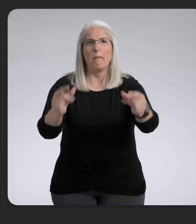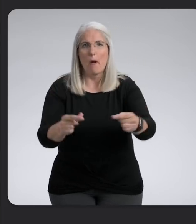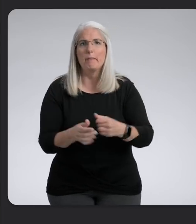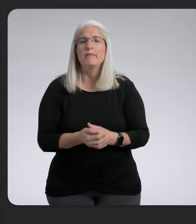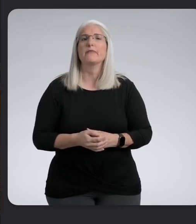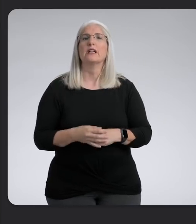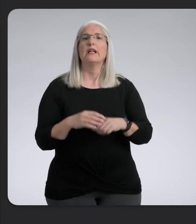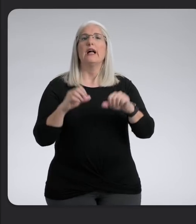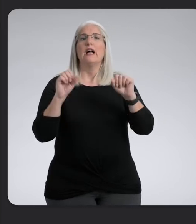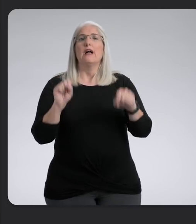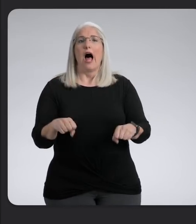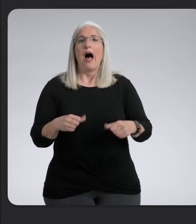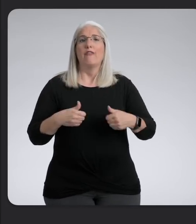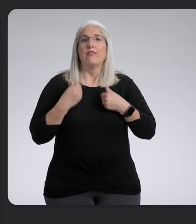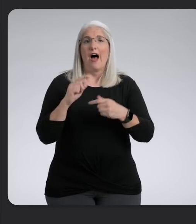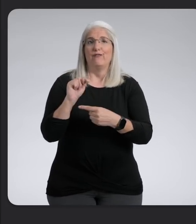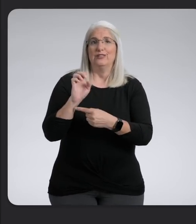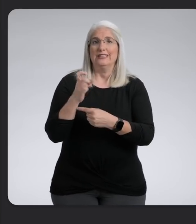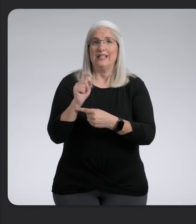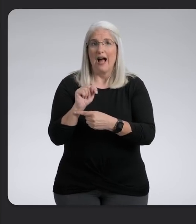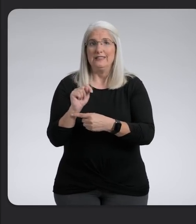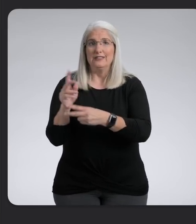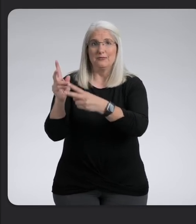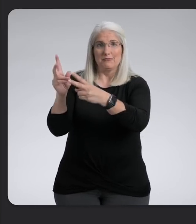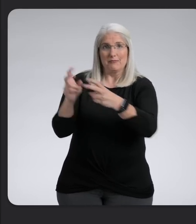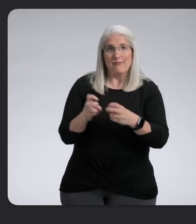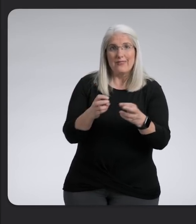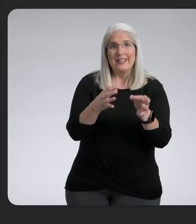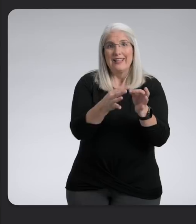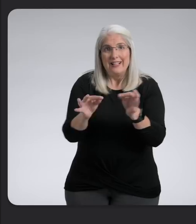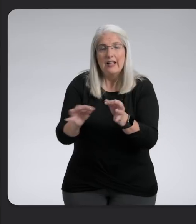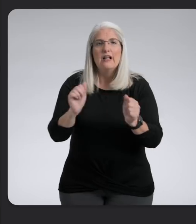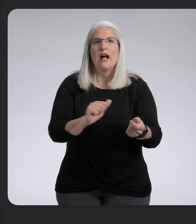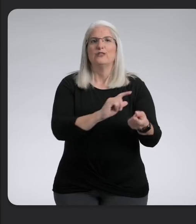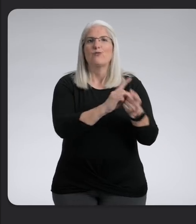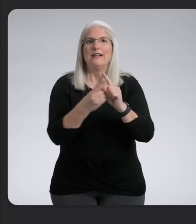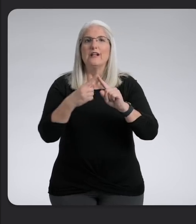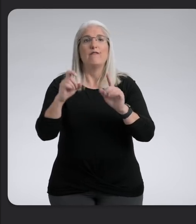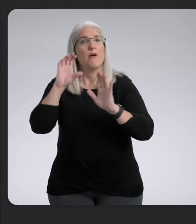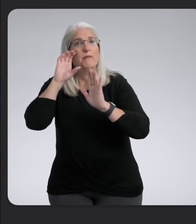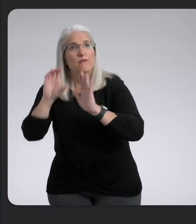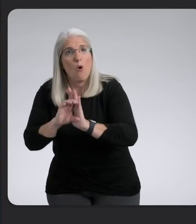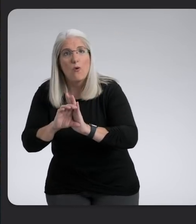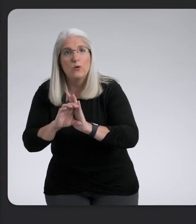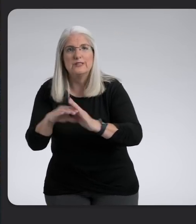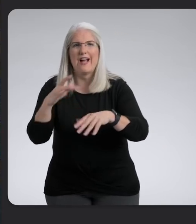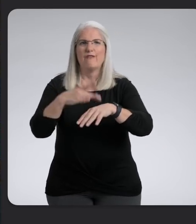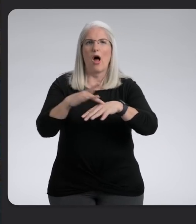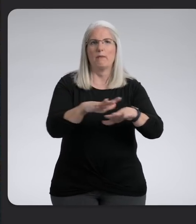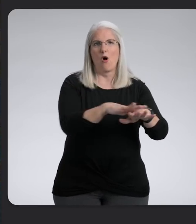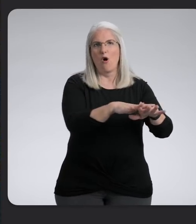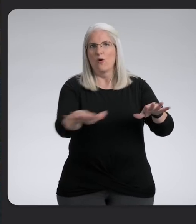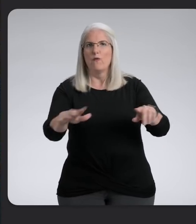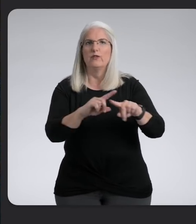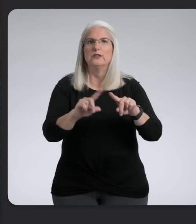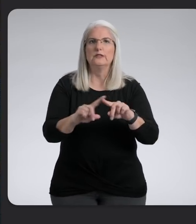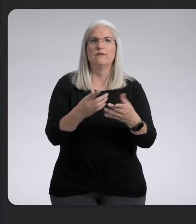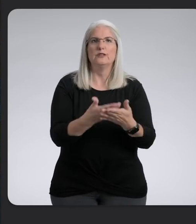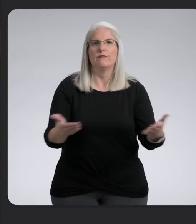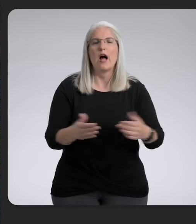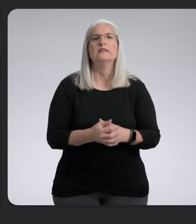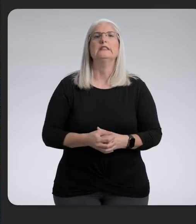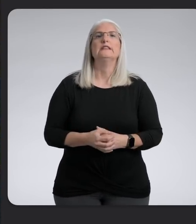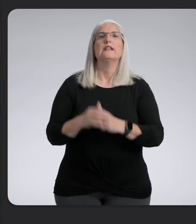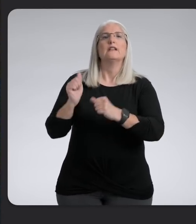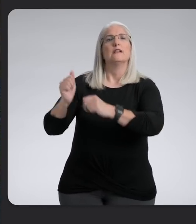photo. System-wide translation is available on iPadOS, iOS, and macOS. And of course, you can download languages to